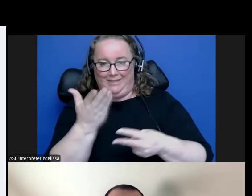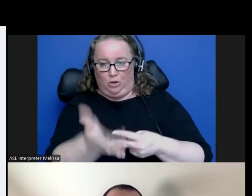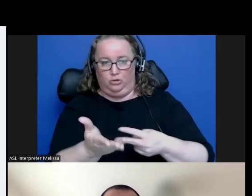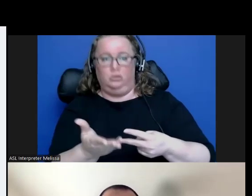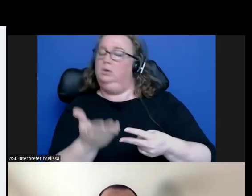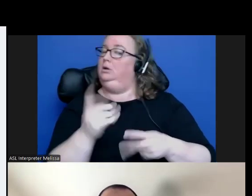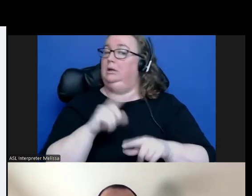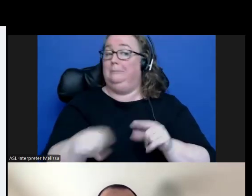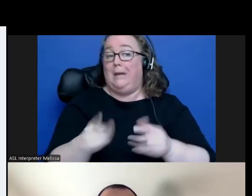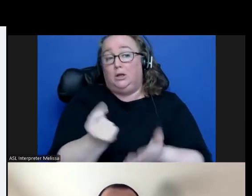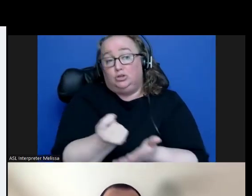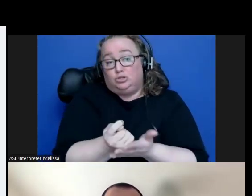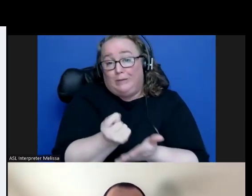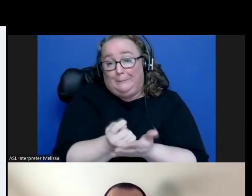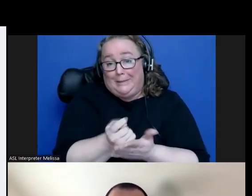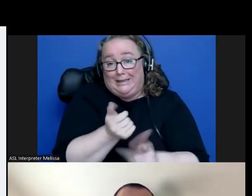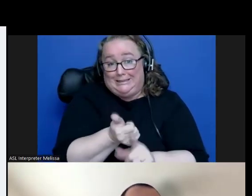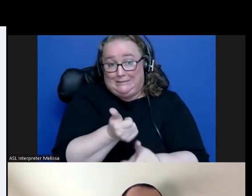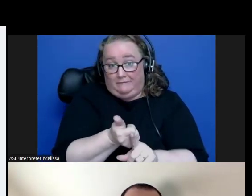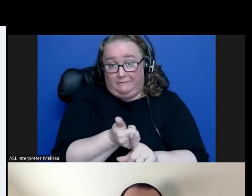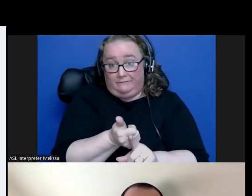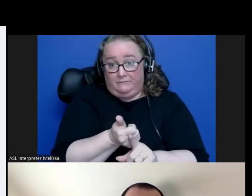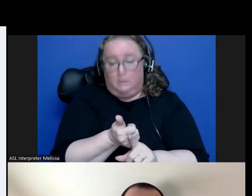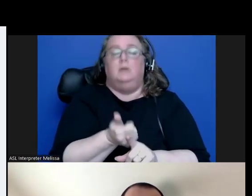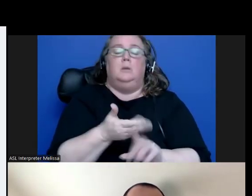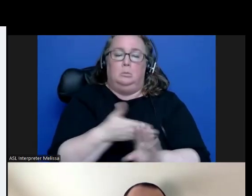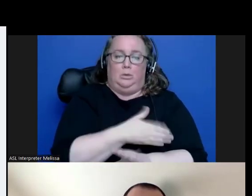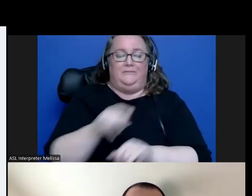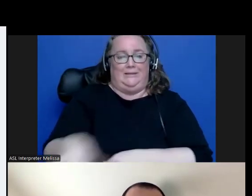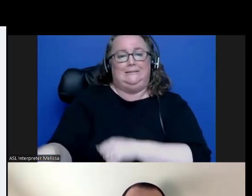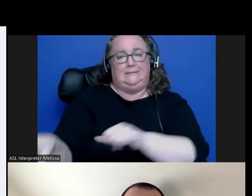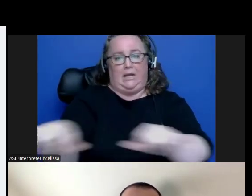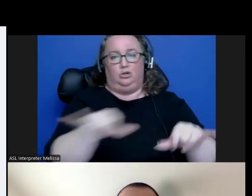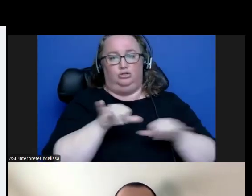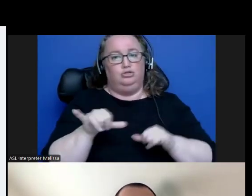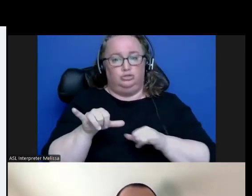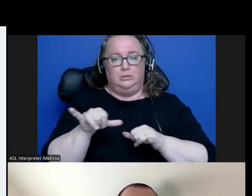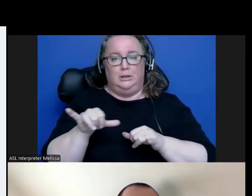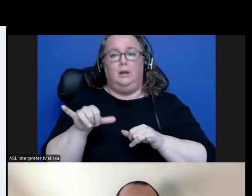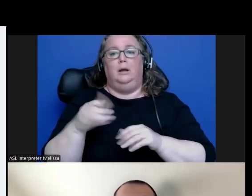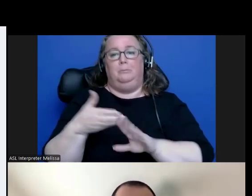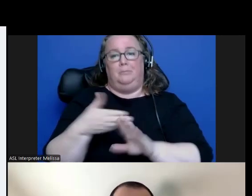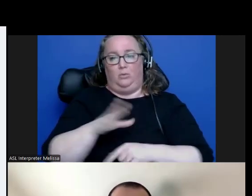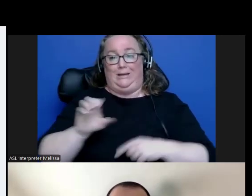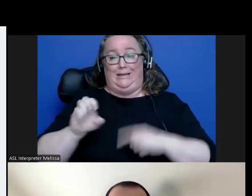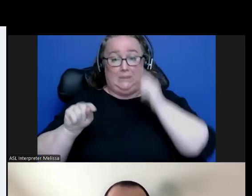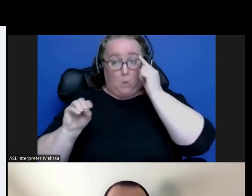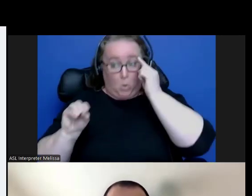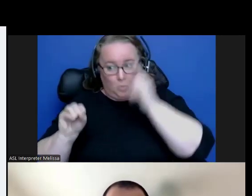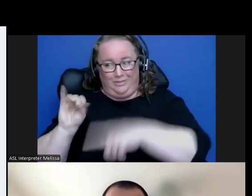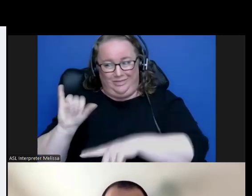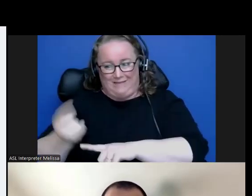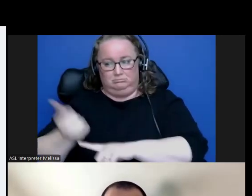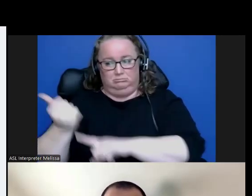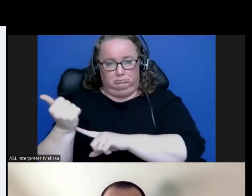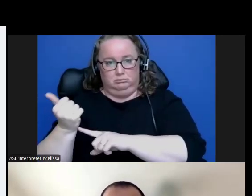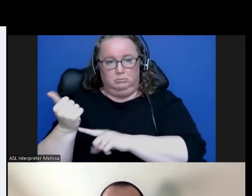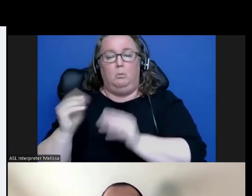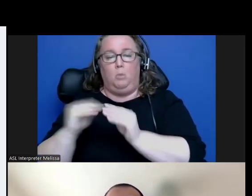was the standard for the illegal emergency treatment orders, ETOs, that were already stricken from the policy a year